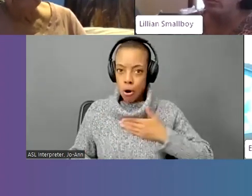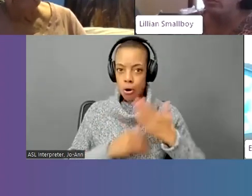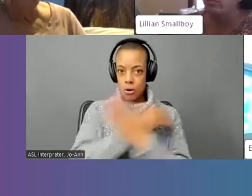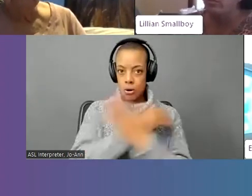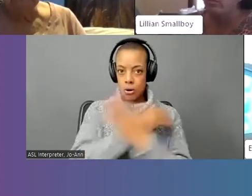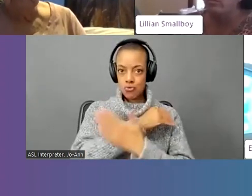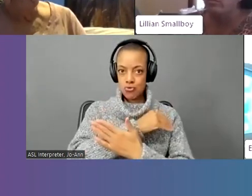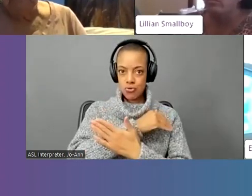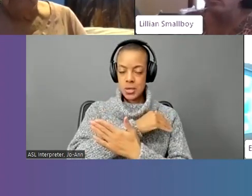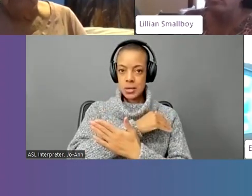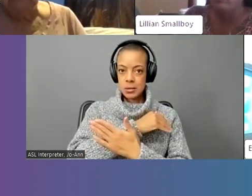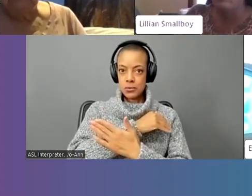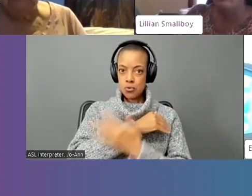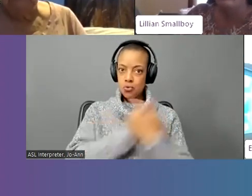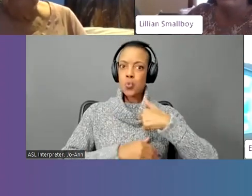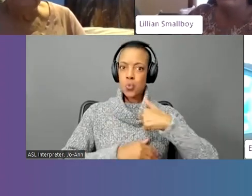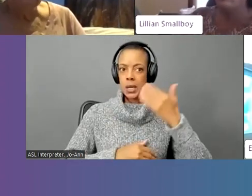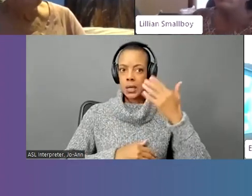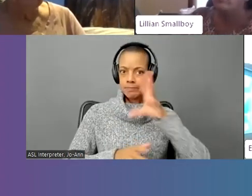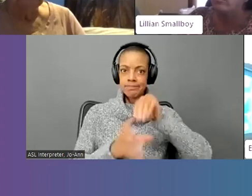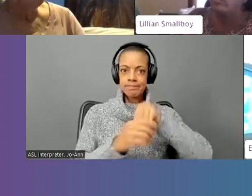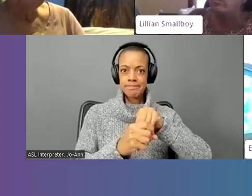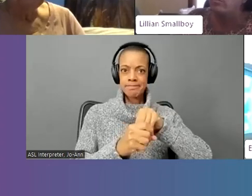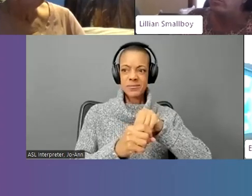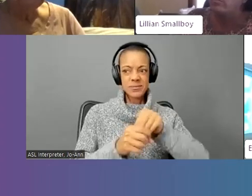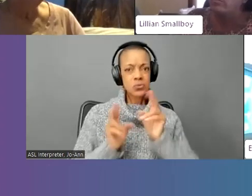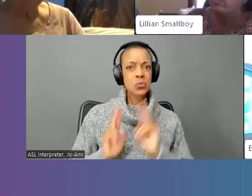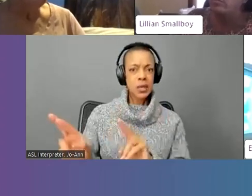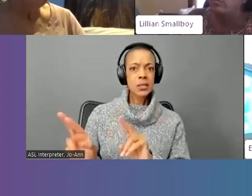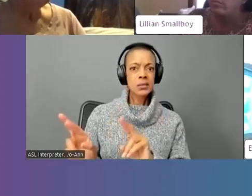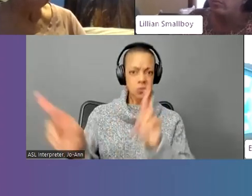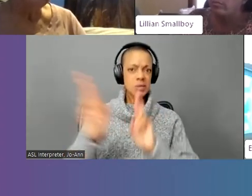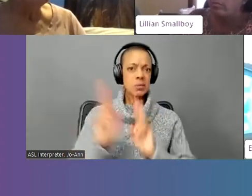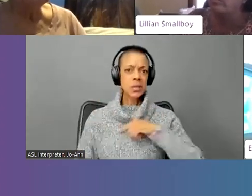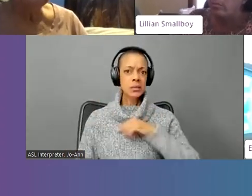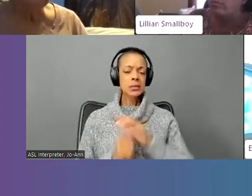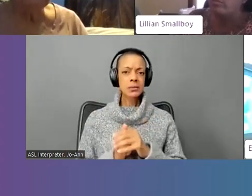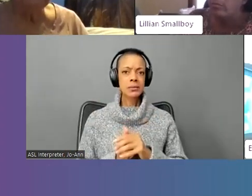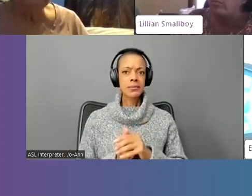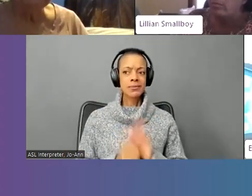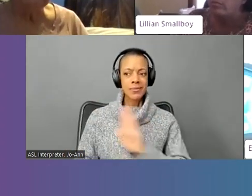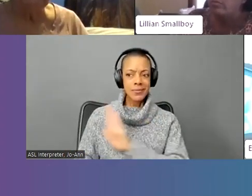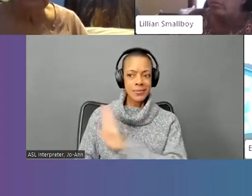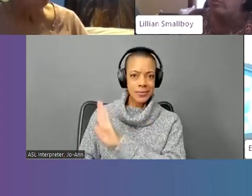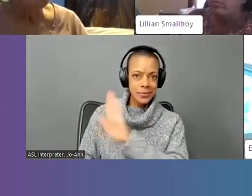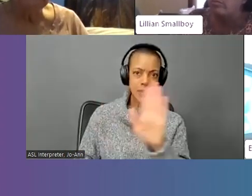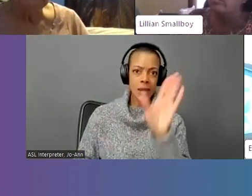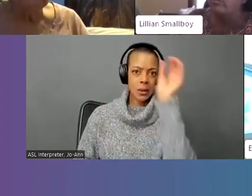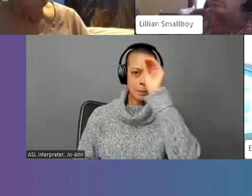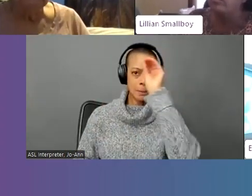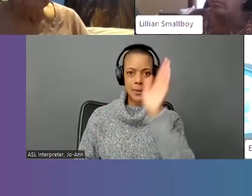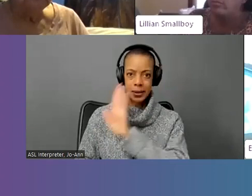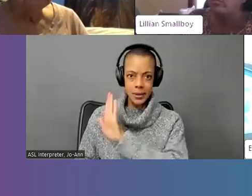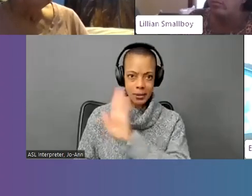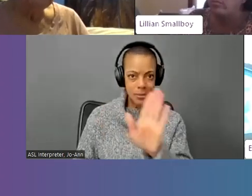that I guess the respect for their voice, because it hasn't been heard for so long.